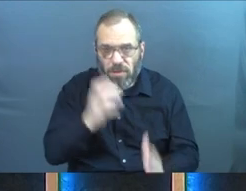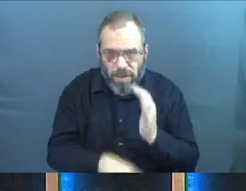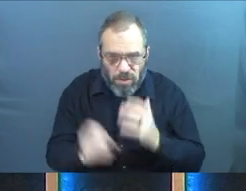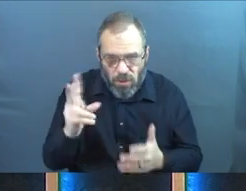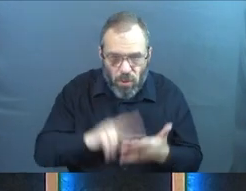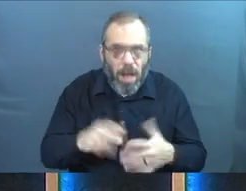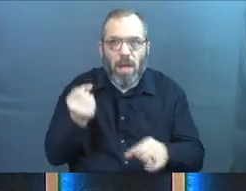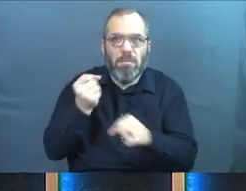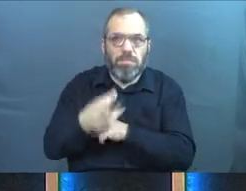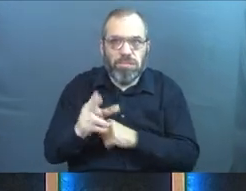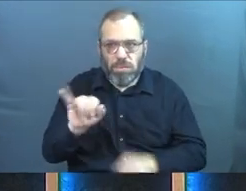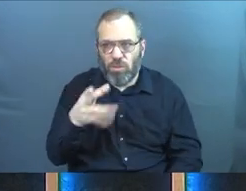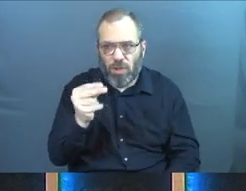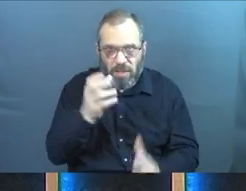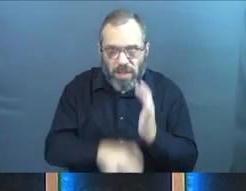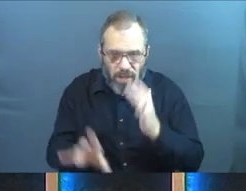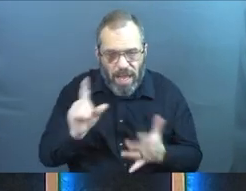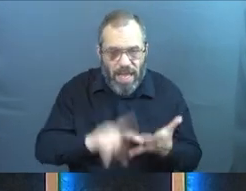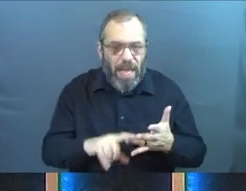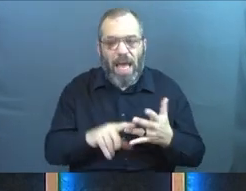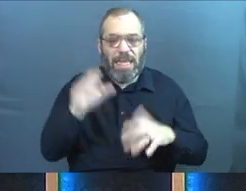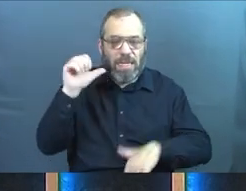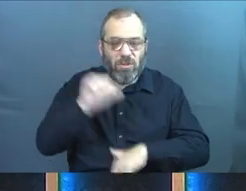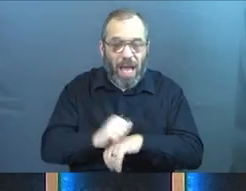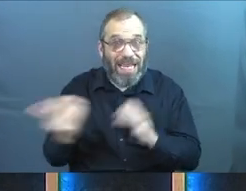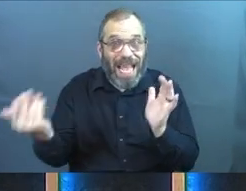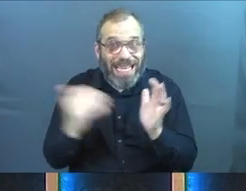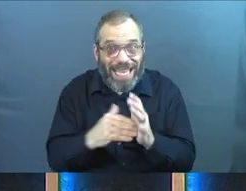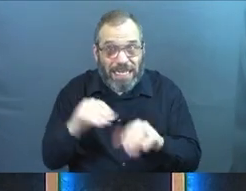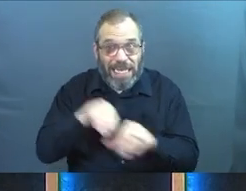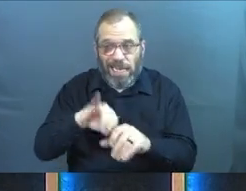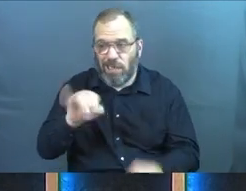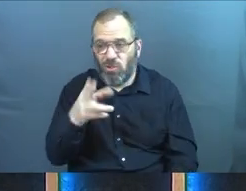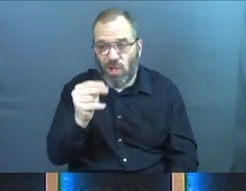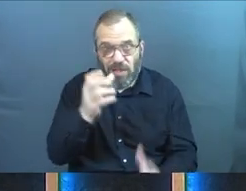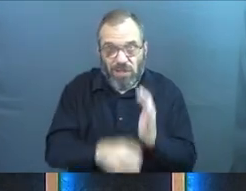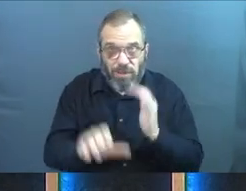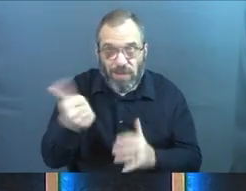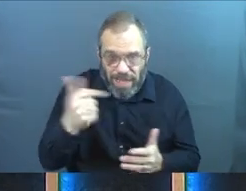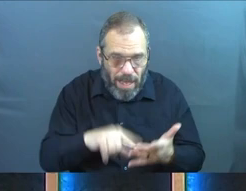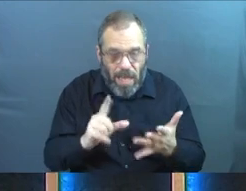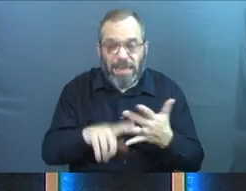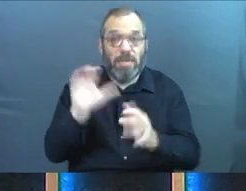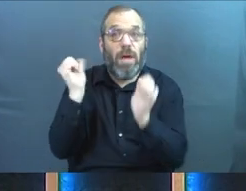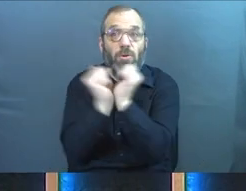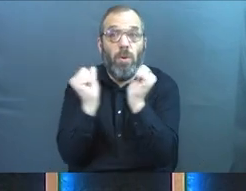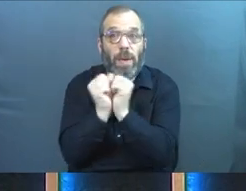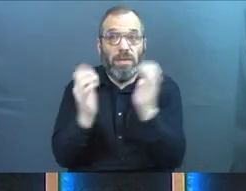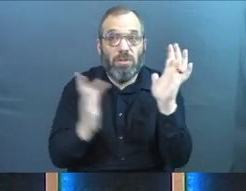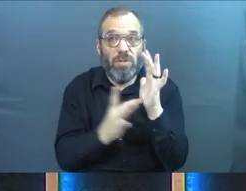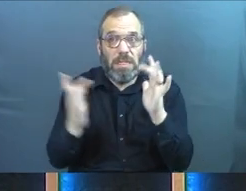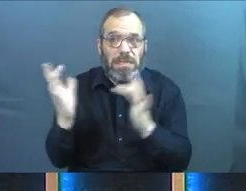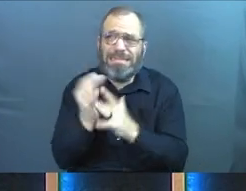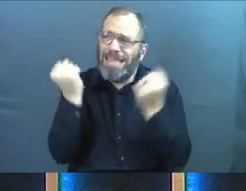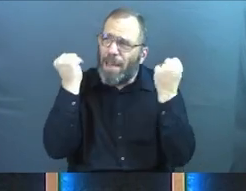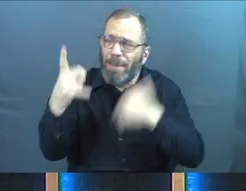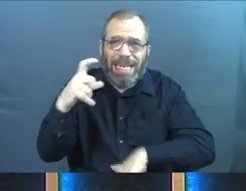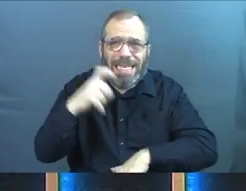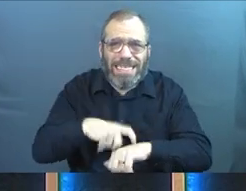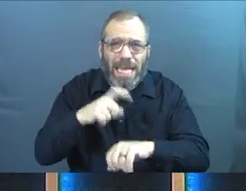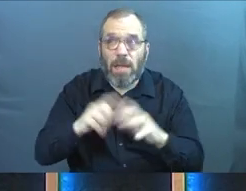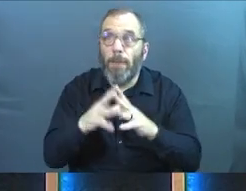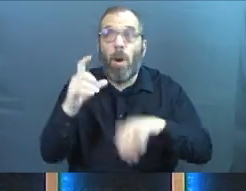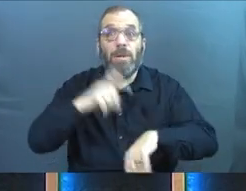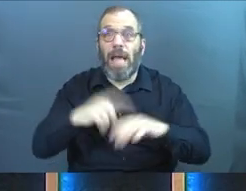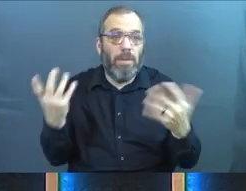They try to stone him in John 8. They try to stone him again in John 10. They try to arrest Jesus multiple times. A